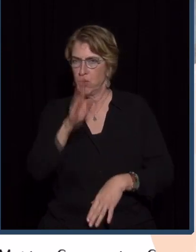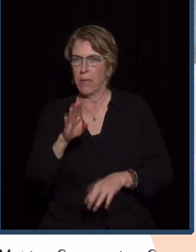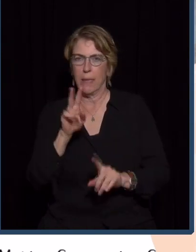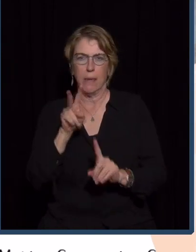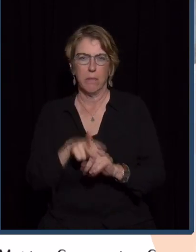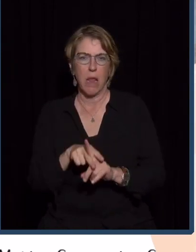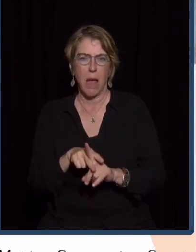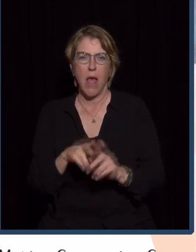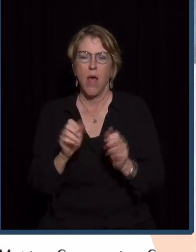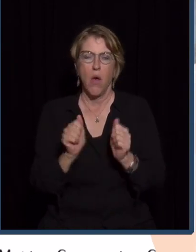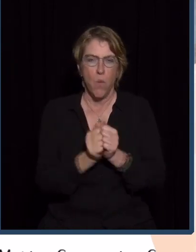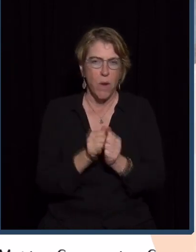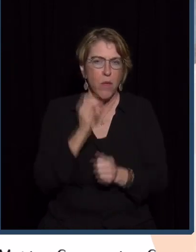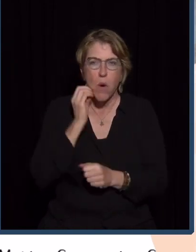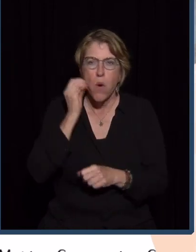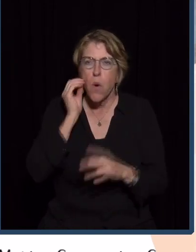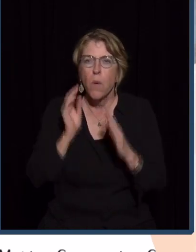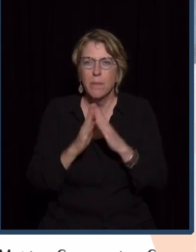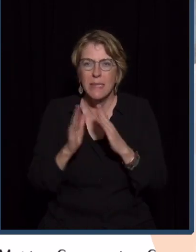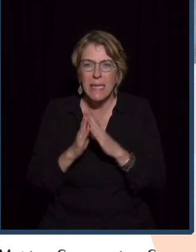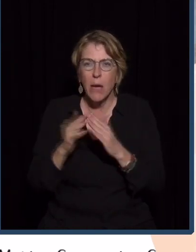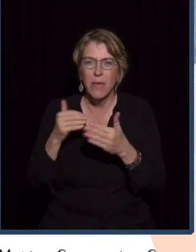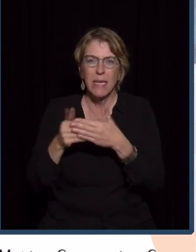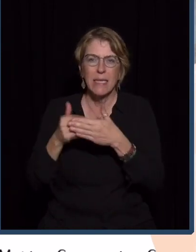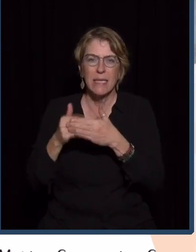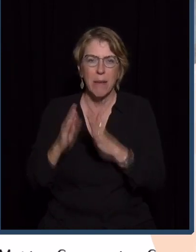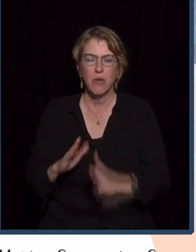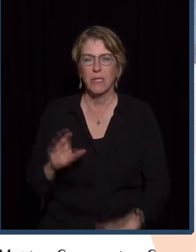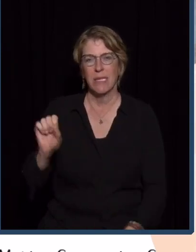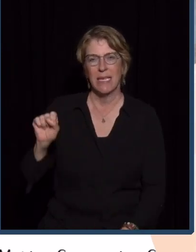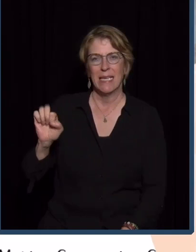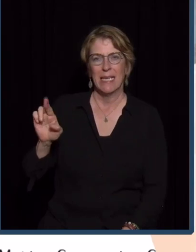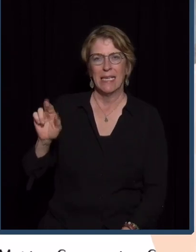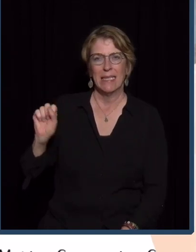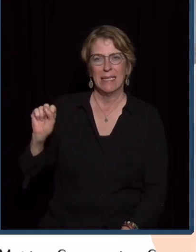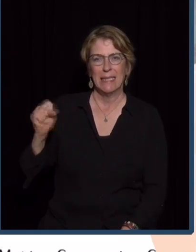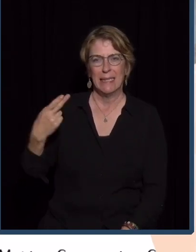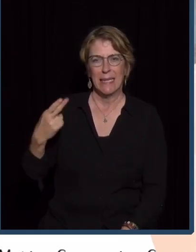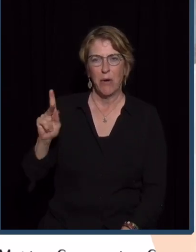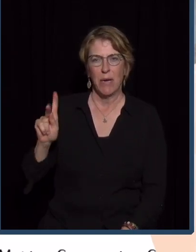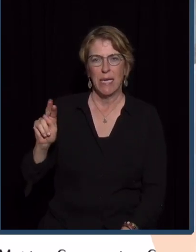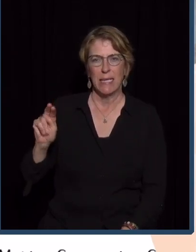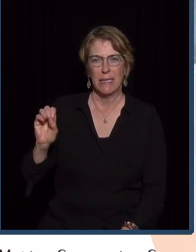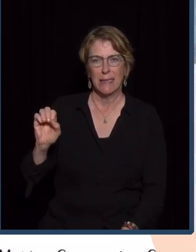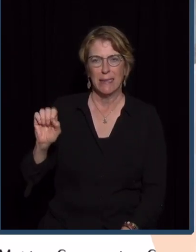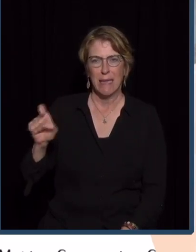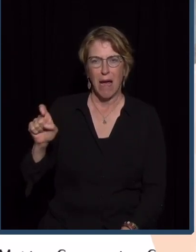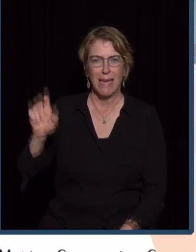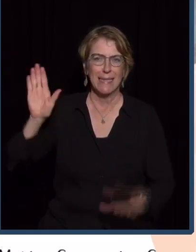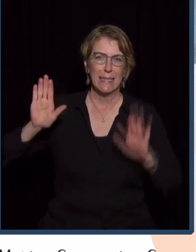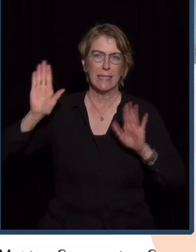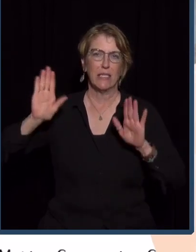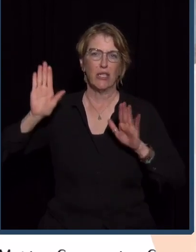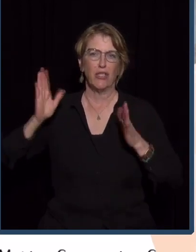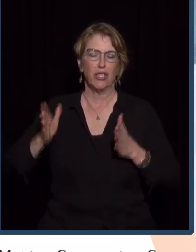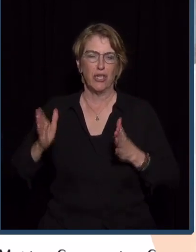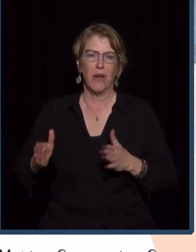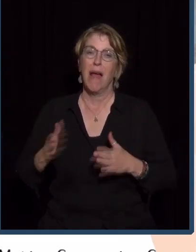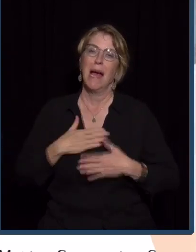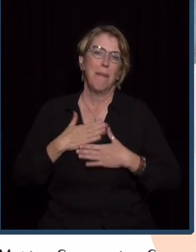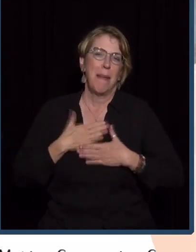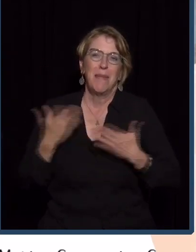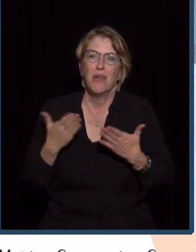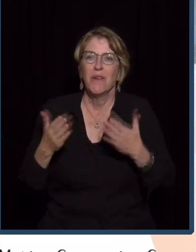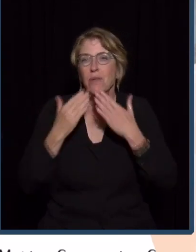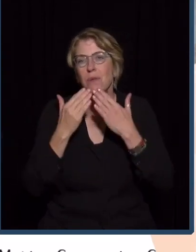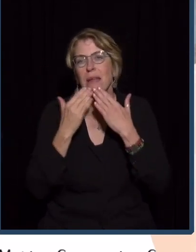with our friends and our neighbors. Sarah Knox is going to guide us through some great live auction items. I'm just glad you're here. Thank you so